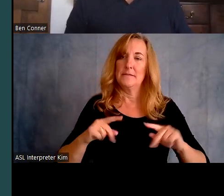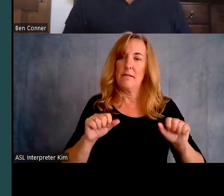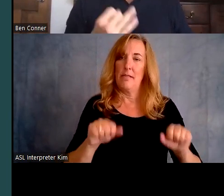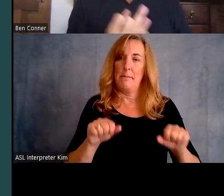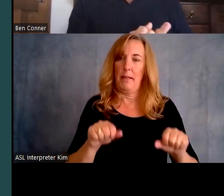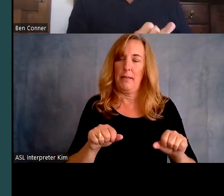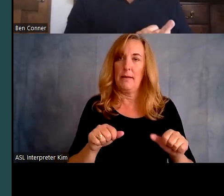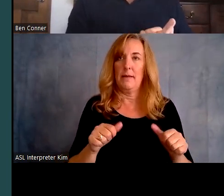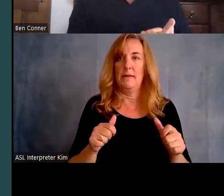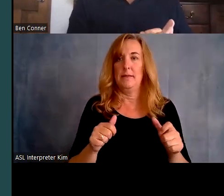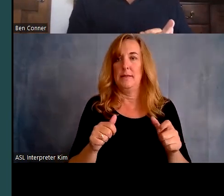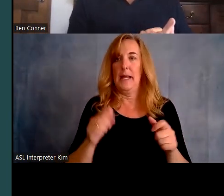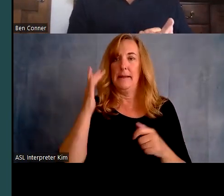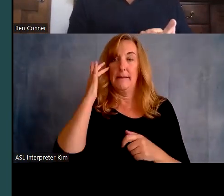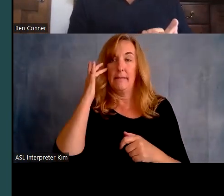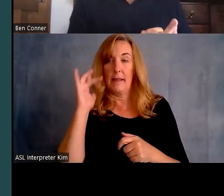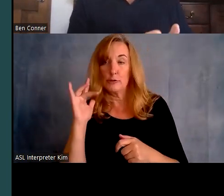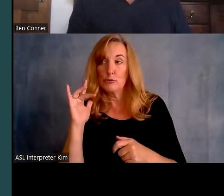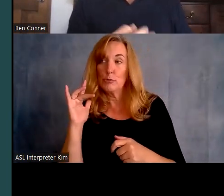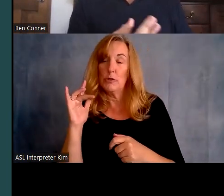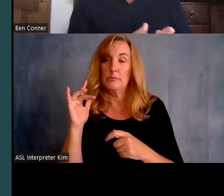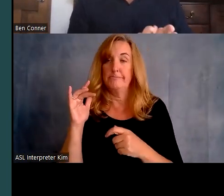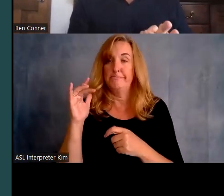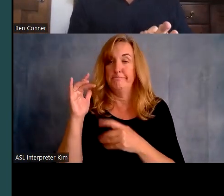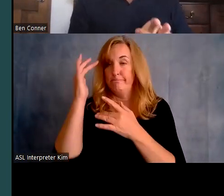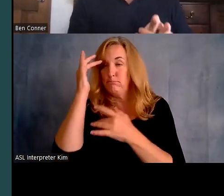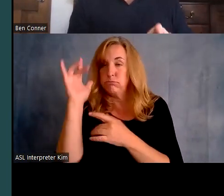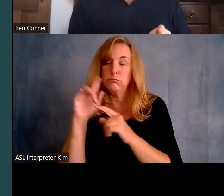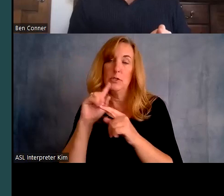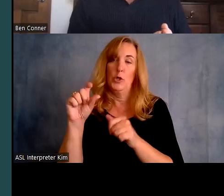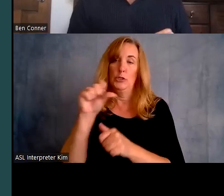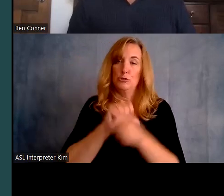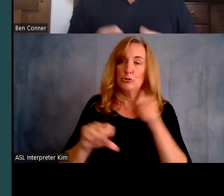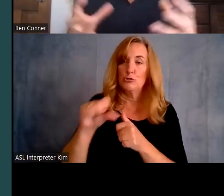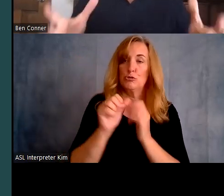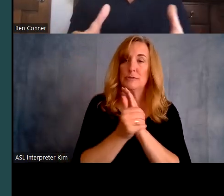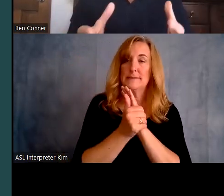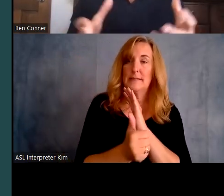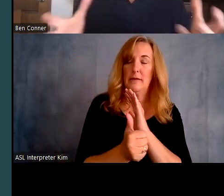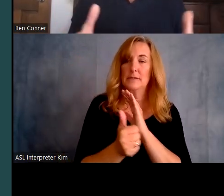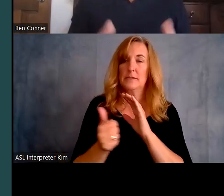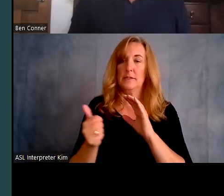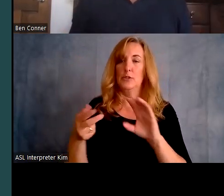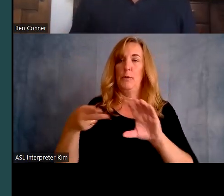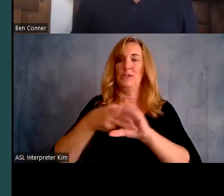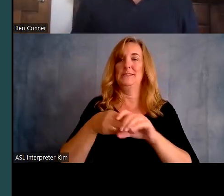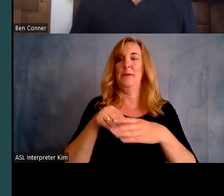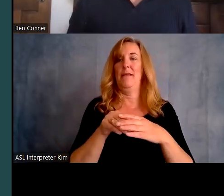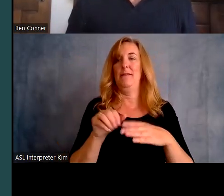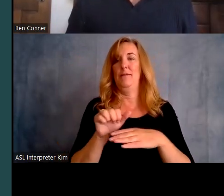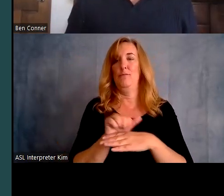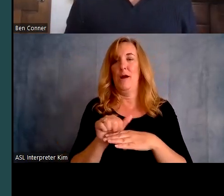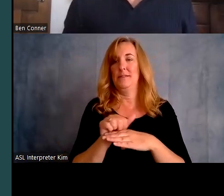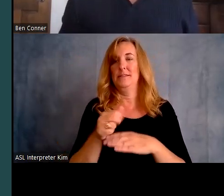abilities, intellectual capacities, social skills to participate in the practice of